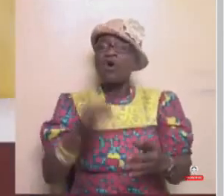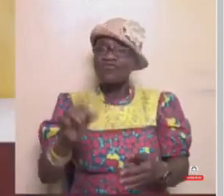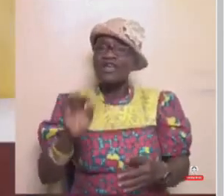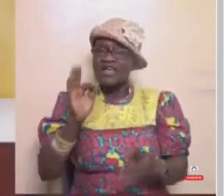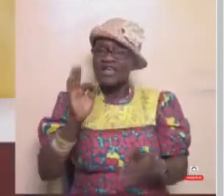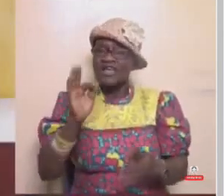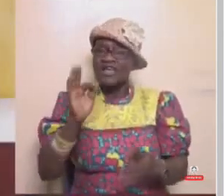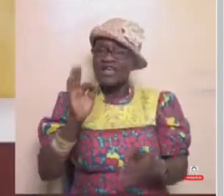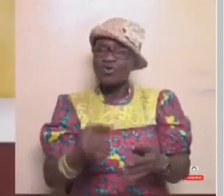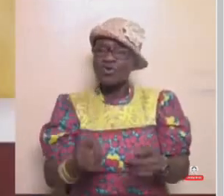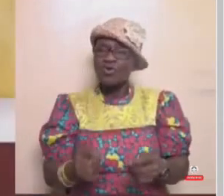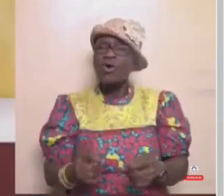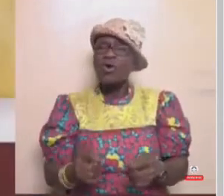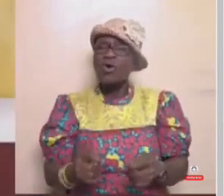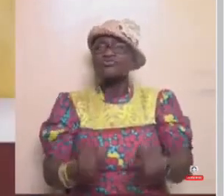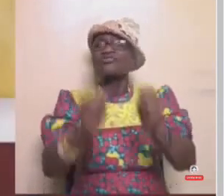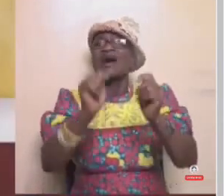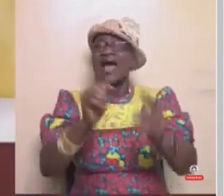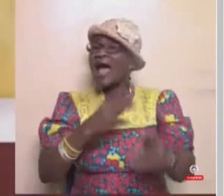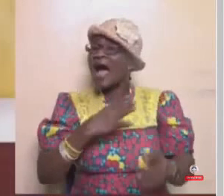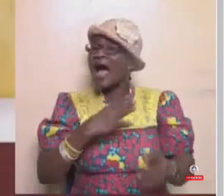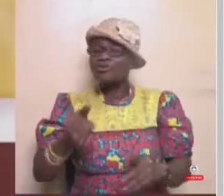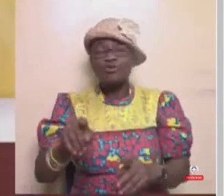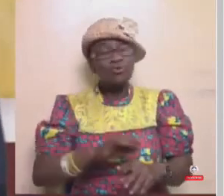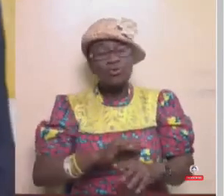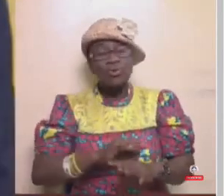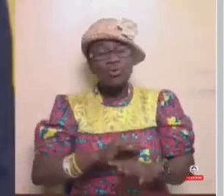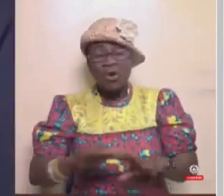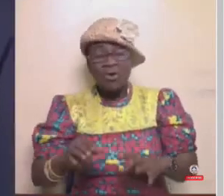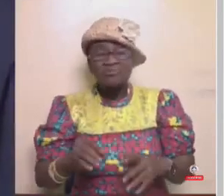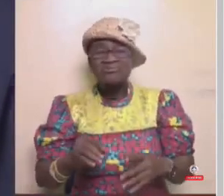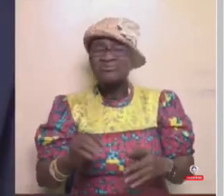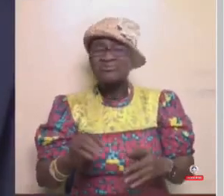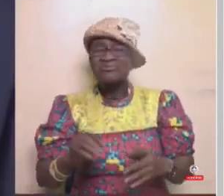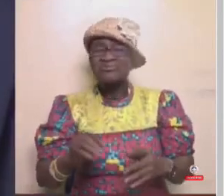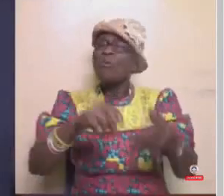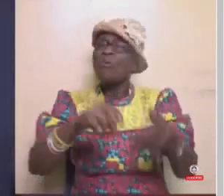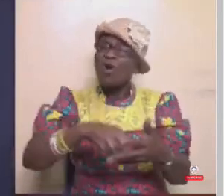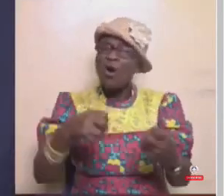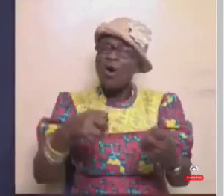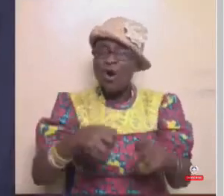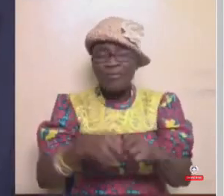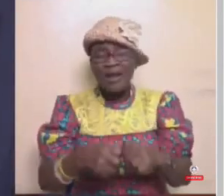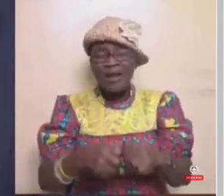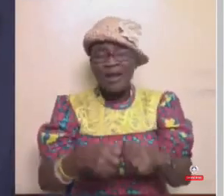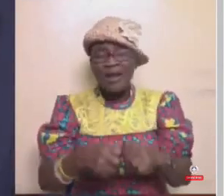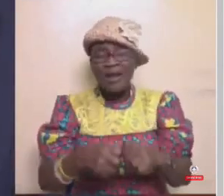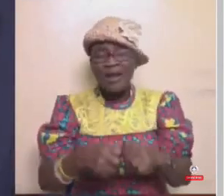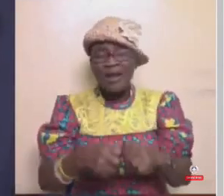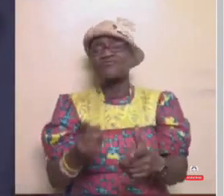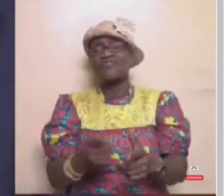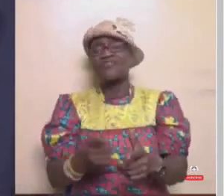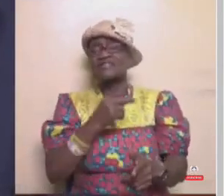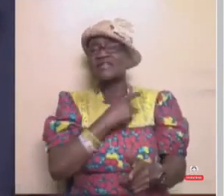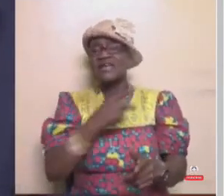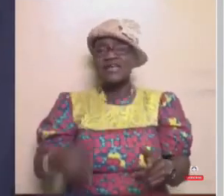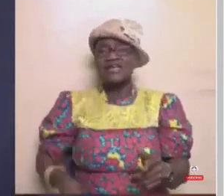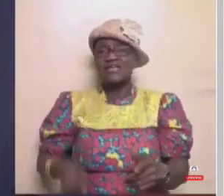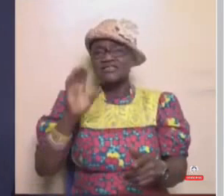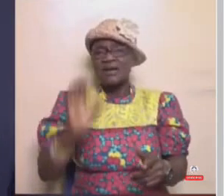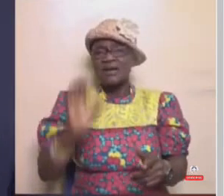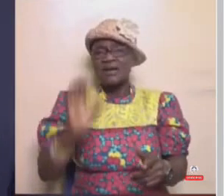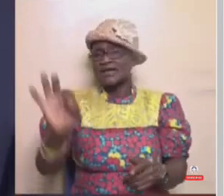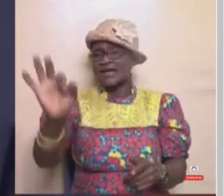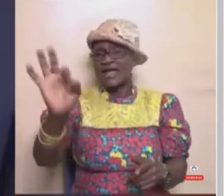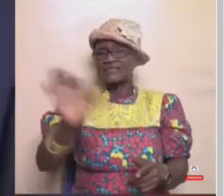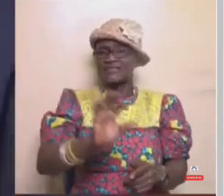of the greatest enemies of change. In 1 Kings chapter 19, 1 to 4, 1 Kings